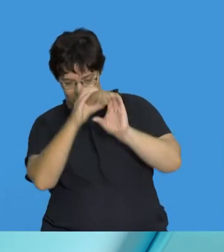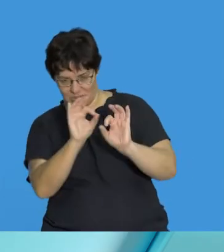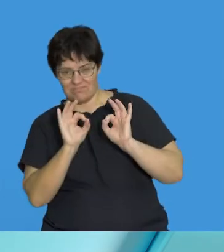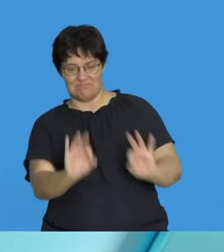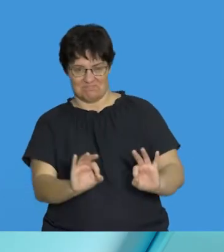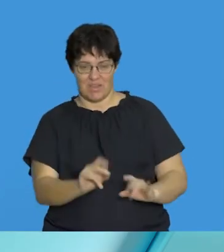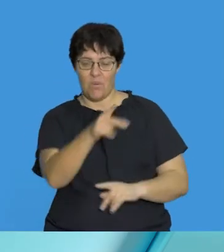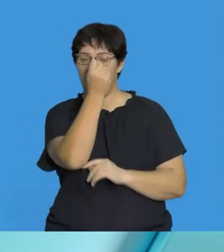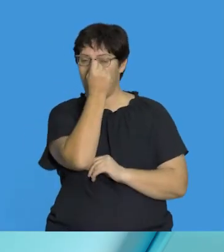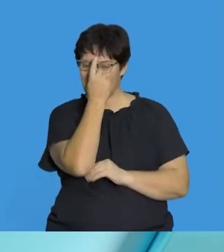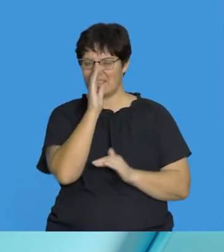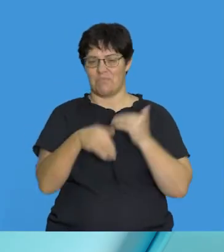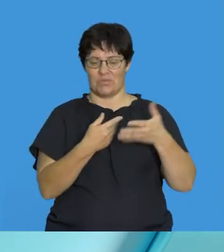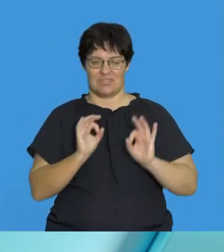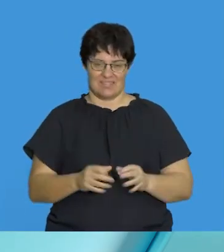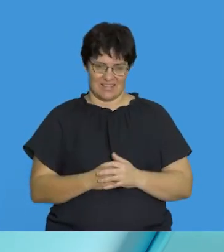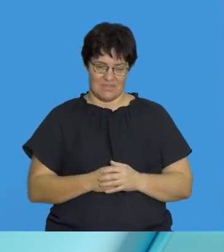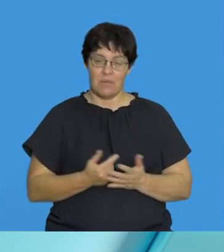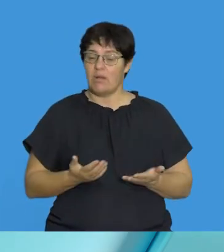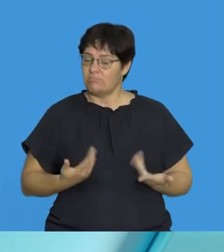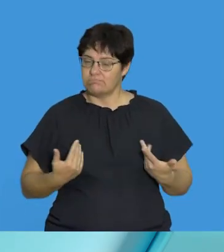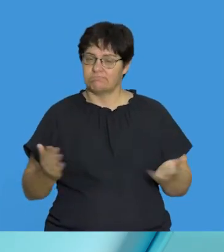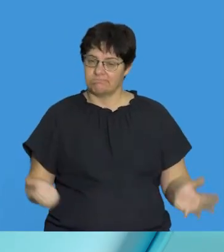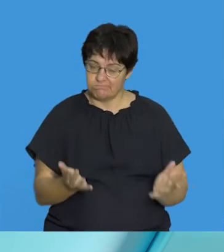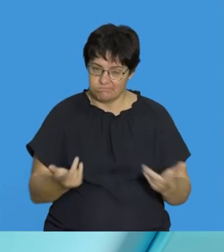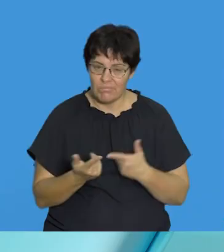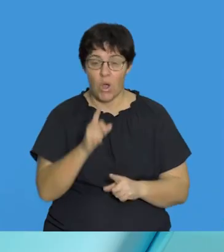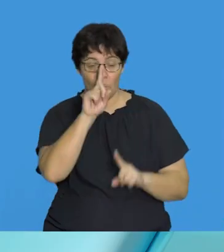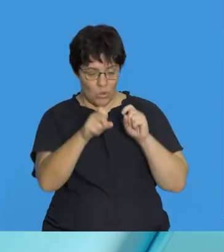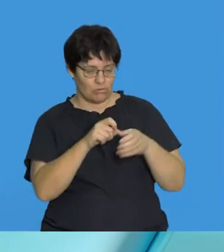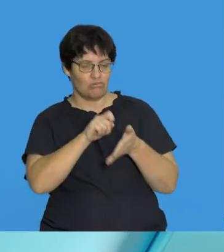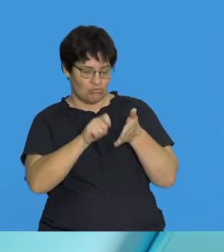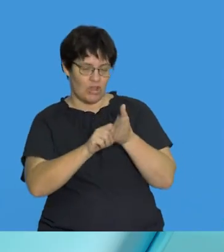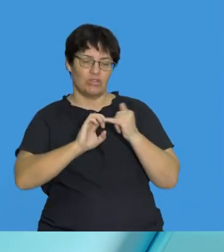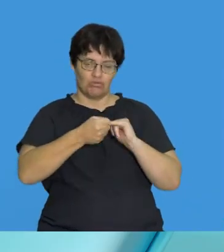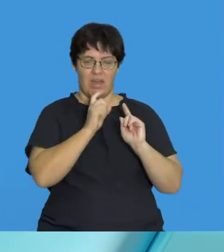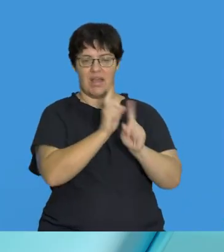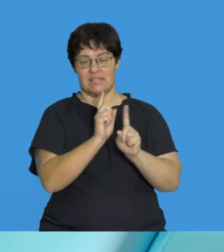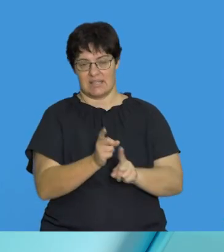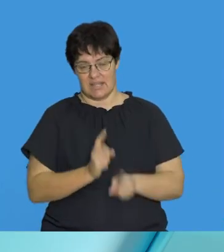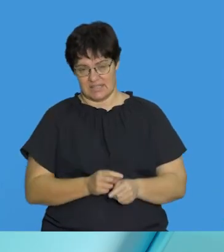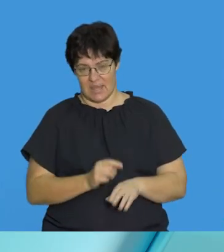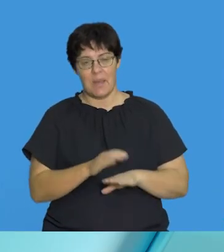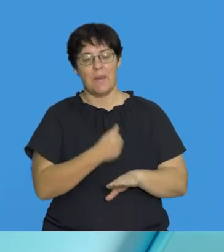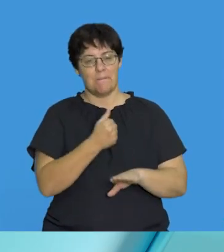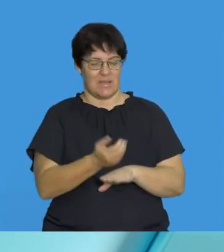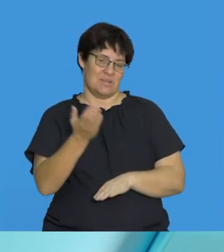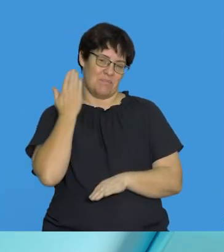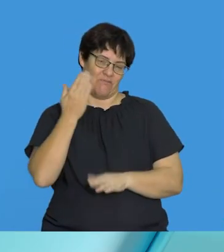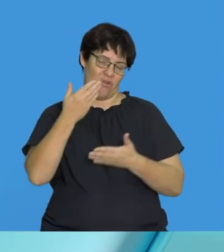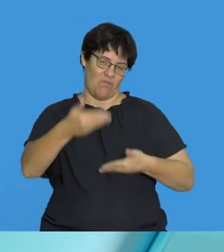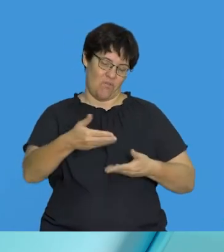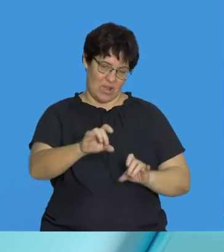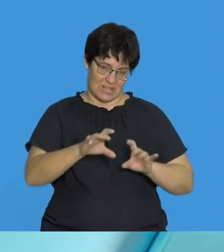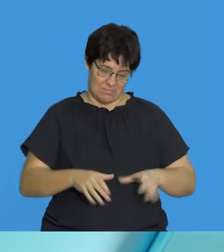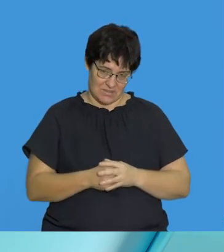You've stayed focused, and you now understand the process. I encourage you to take some questions on this, try and attempt a few questions based on